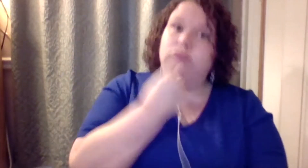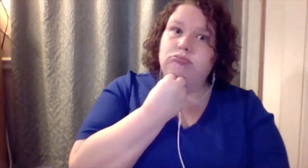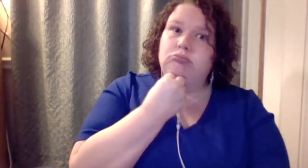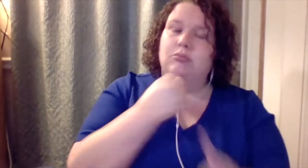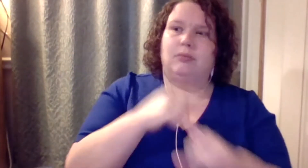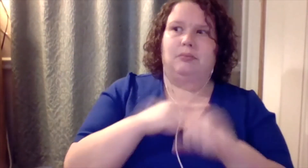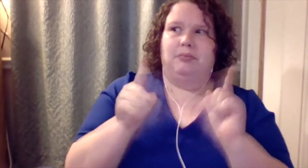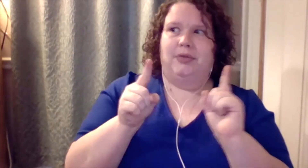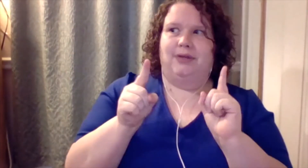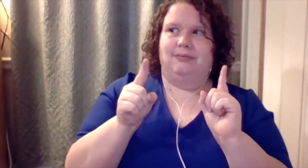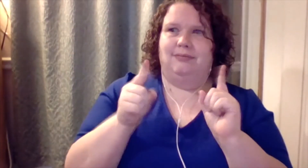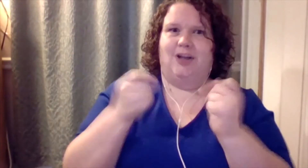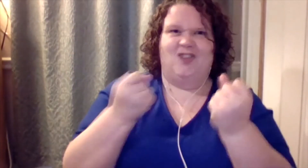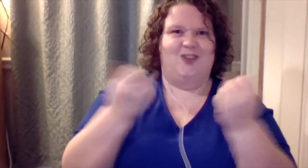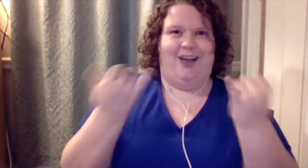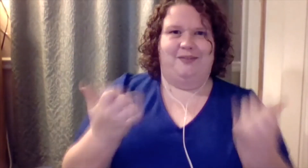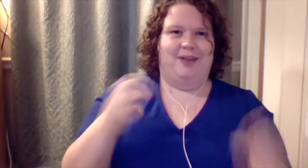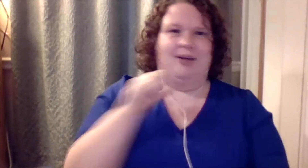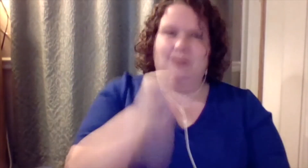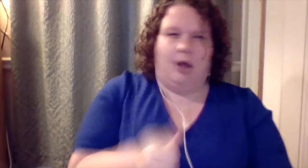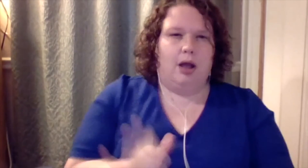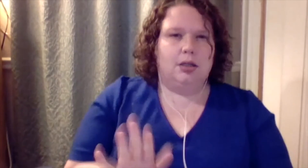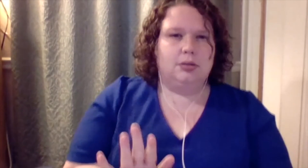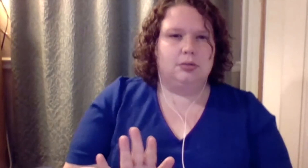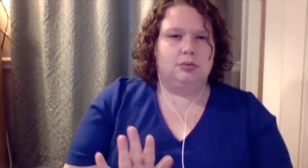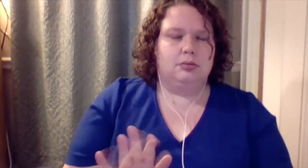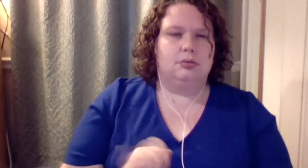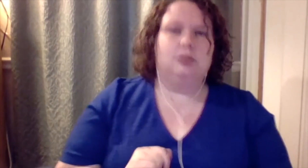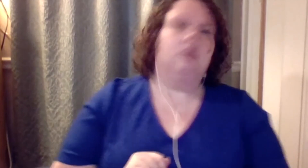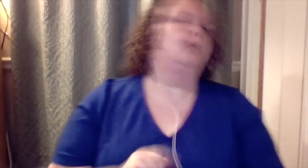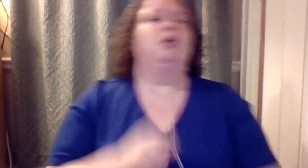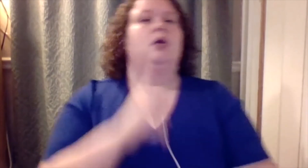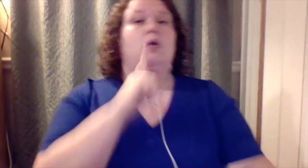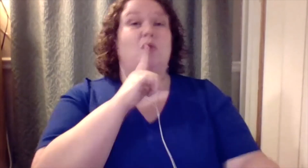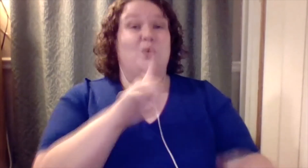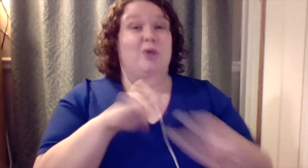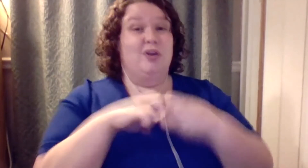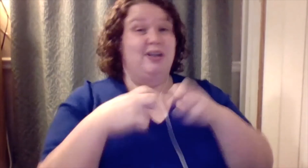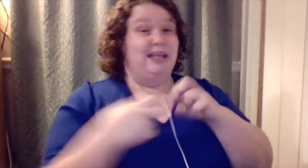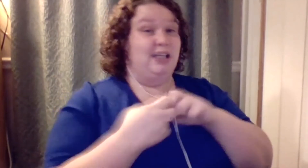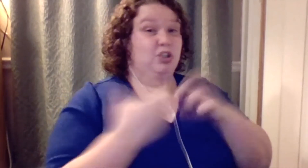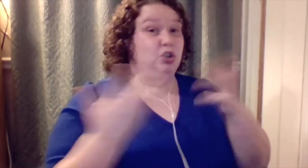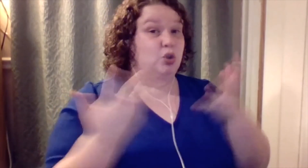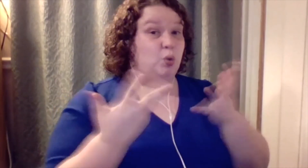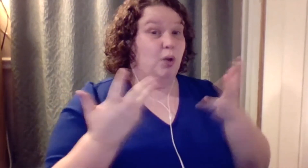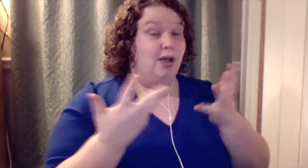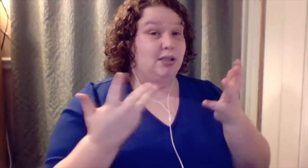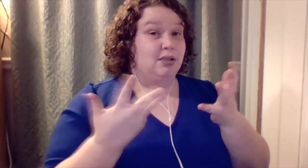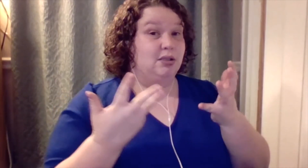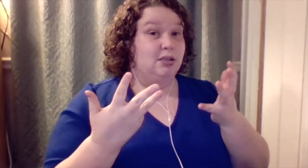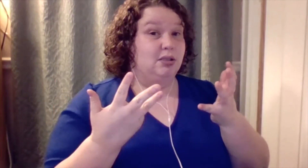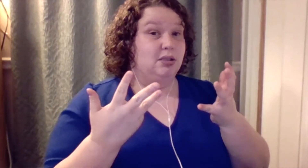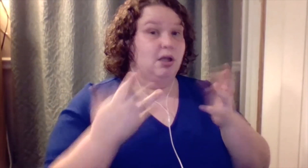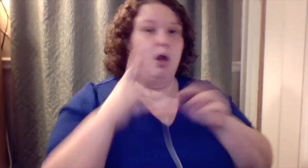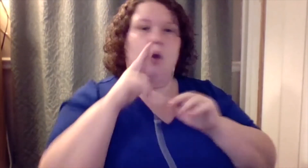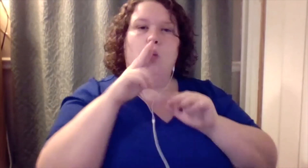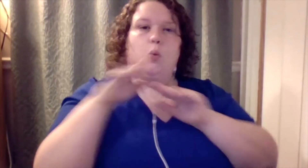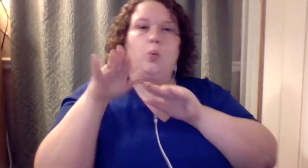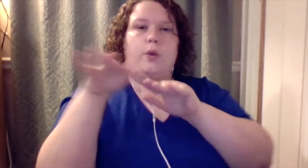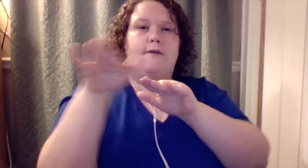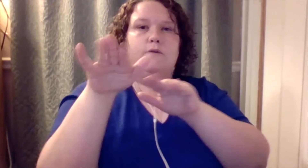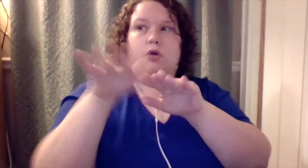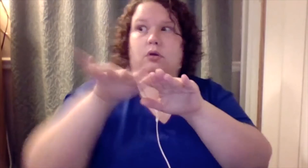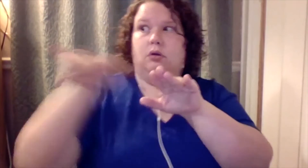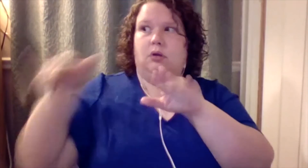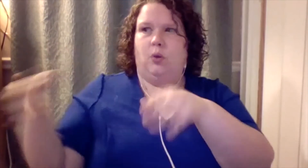But isn't the real issue that it would close a school on the other side of the river and there would be no